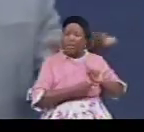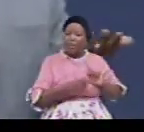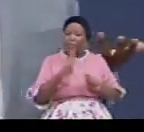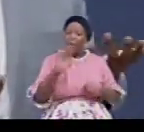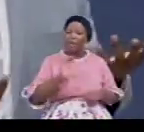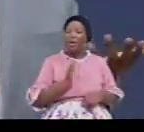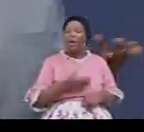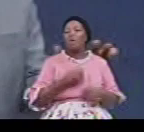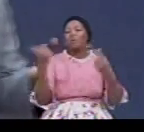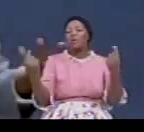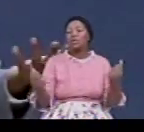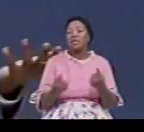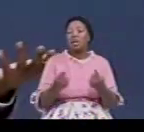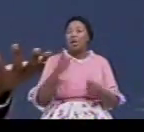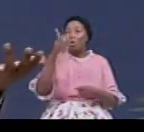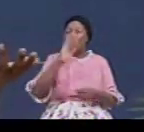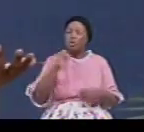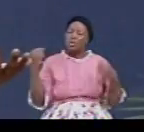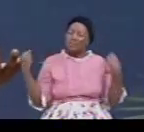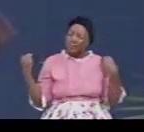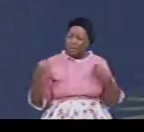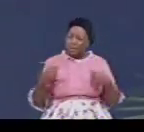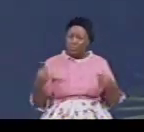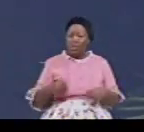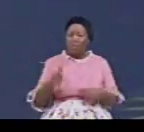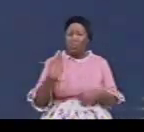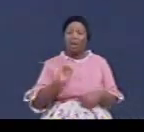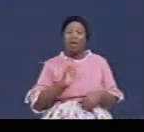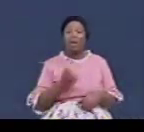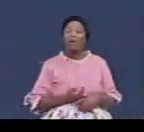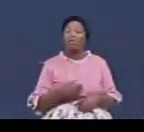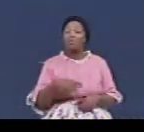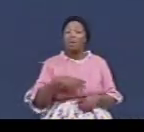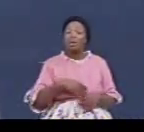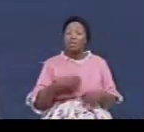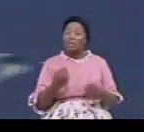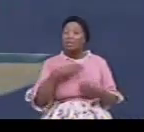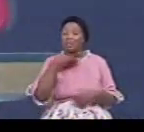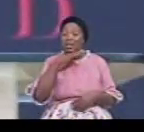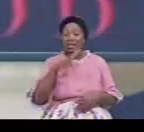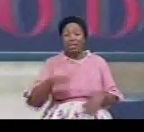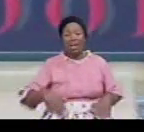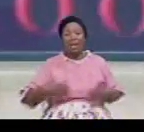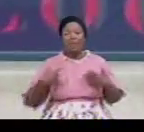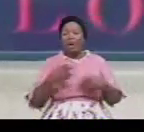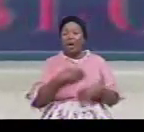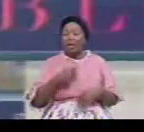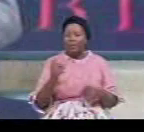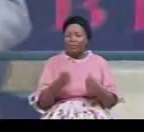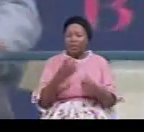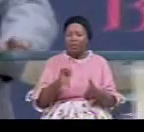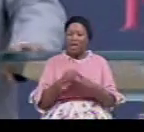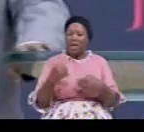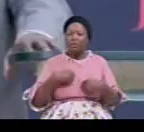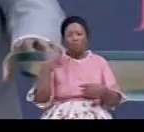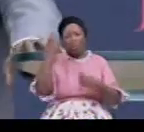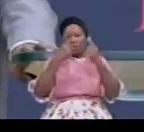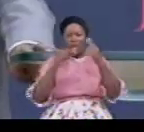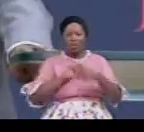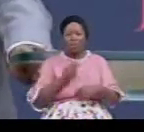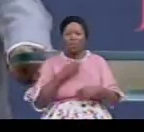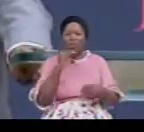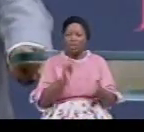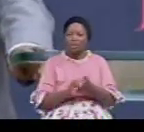God is pained by our transgression. And the first thing that should concern us is that we come